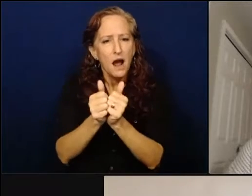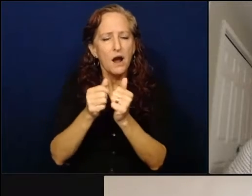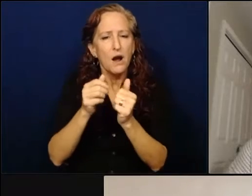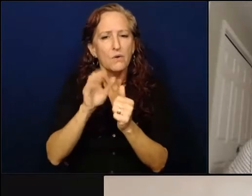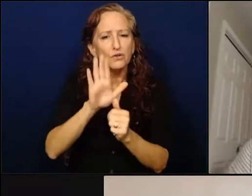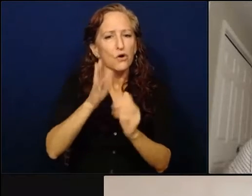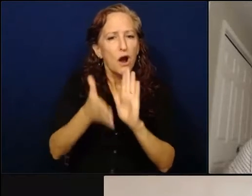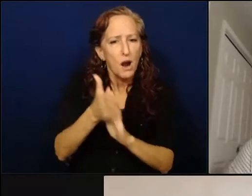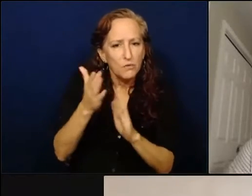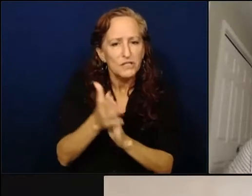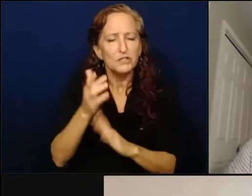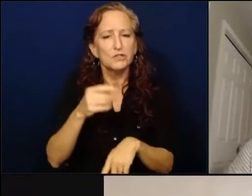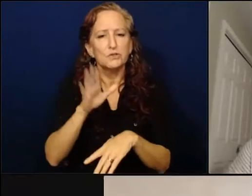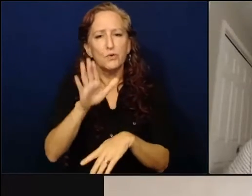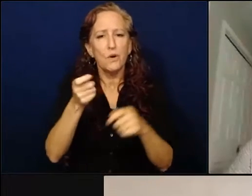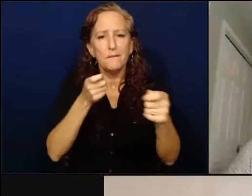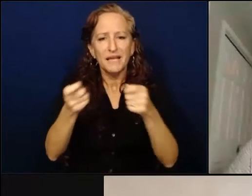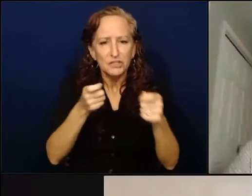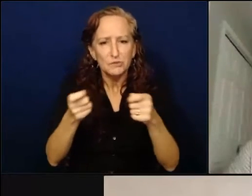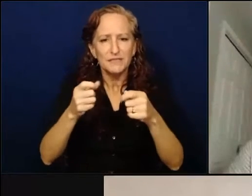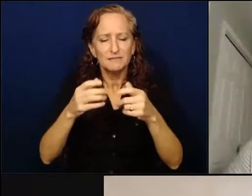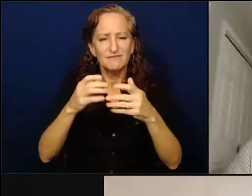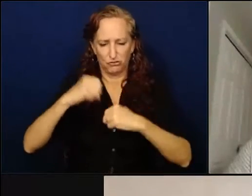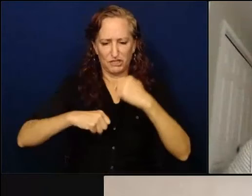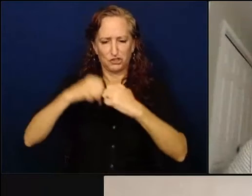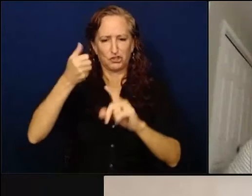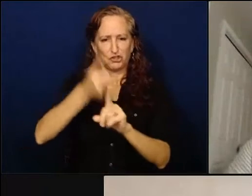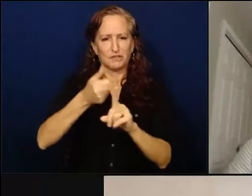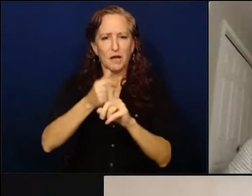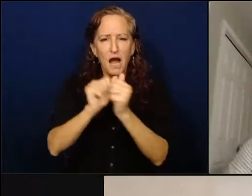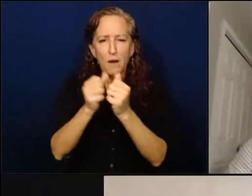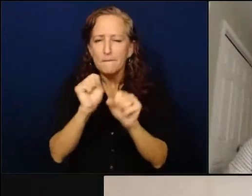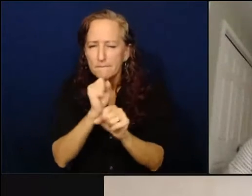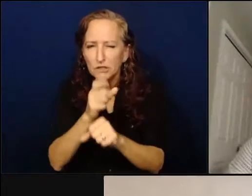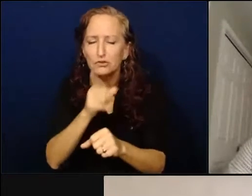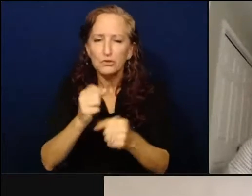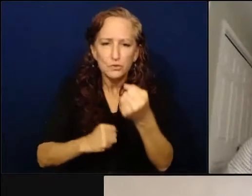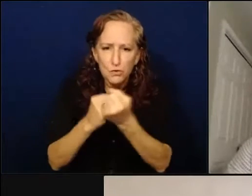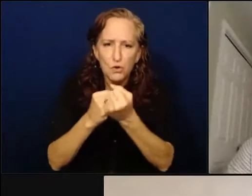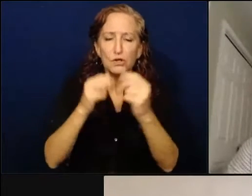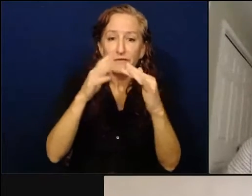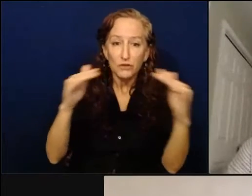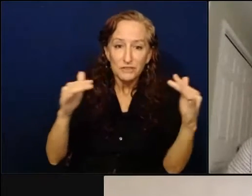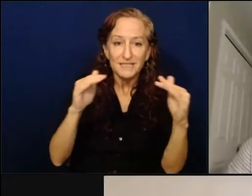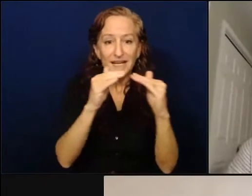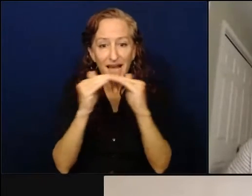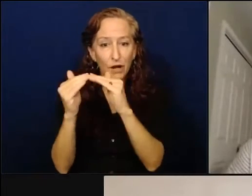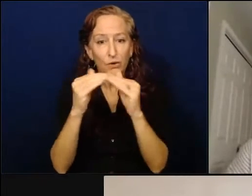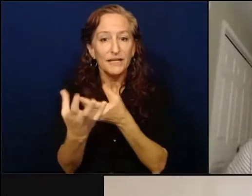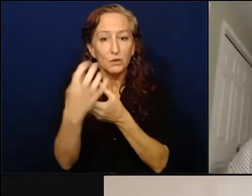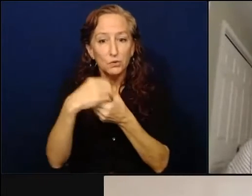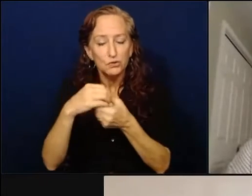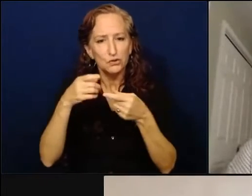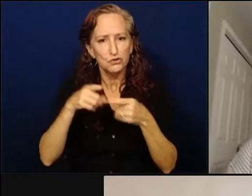operationalizing your management structures to ensure that they really support diversity and equity and inclusion as you're going through this hiring process